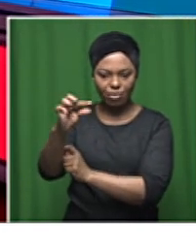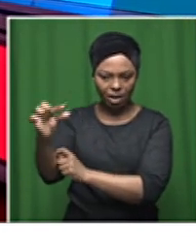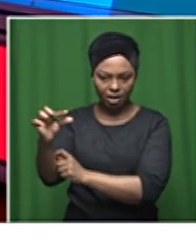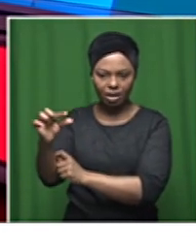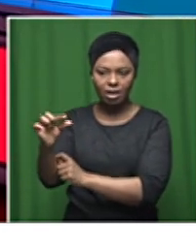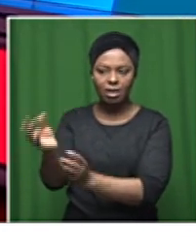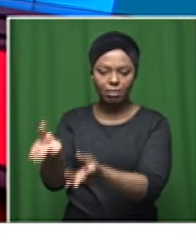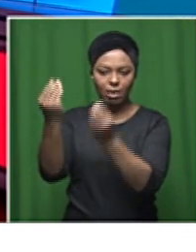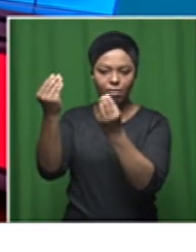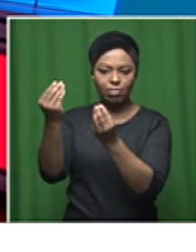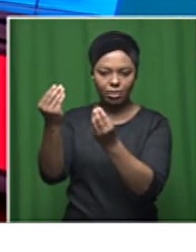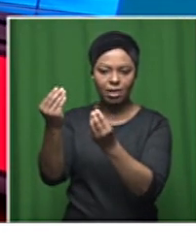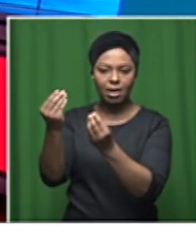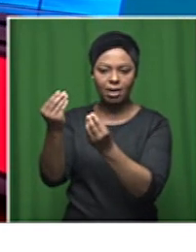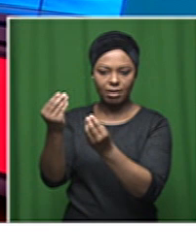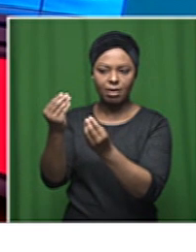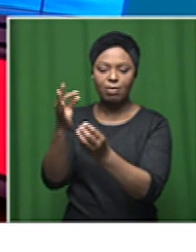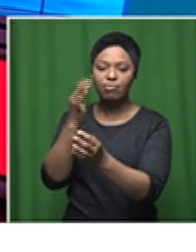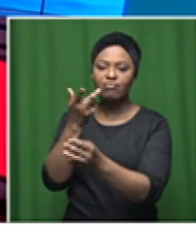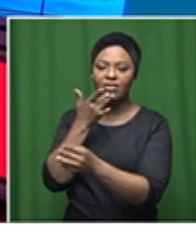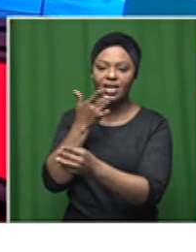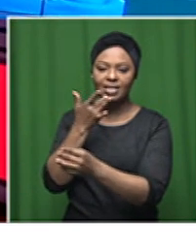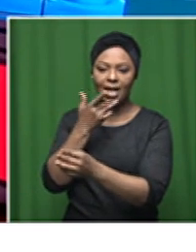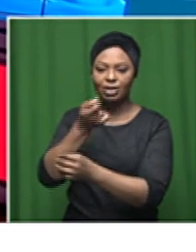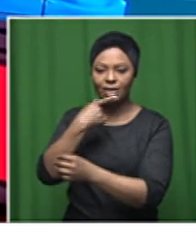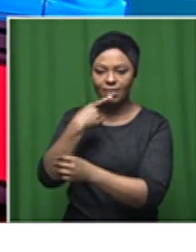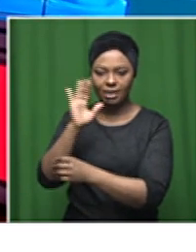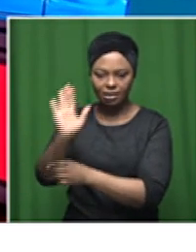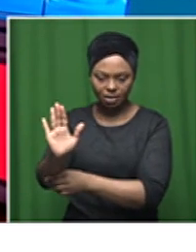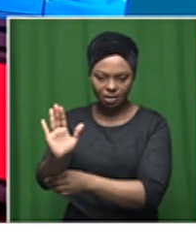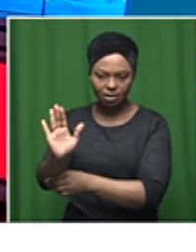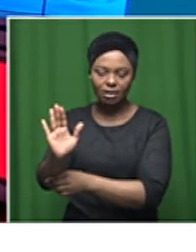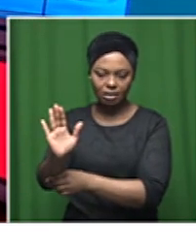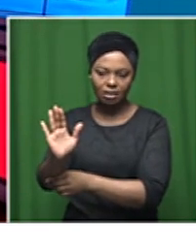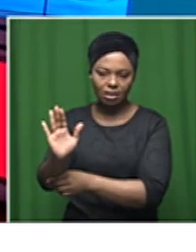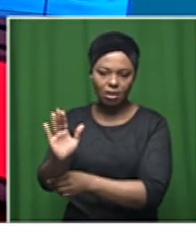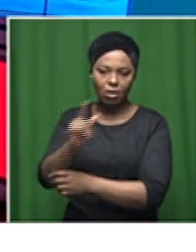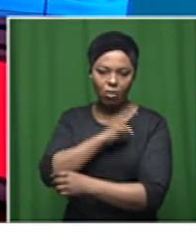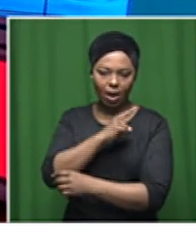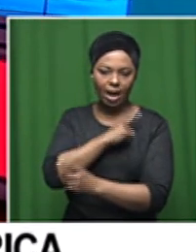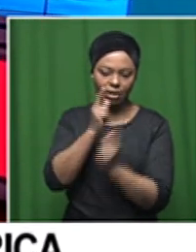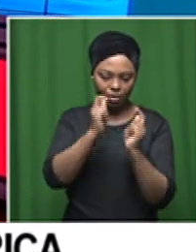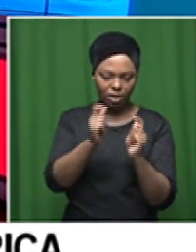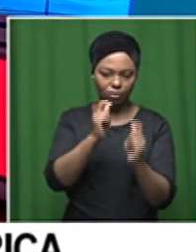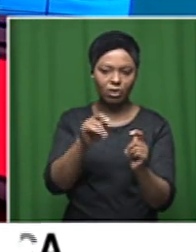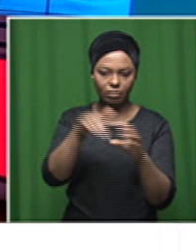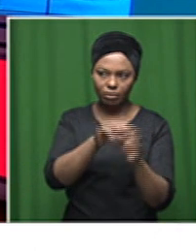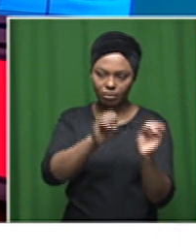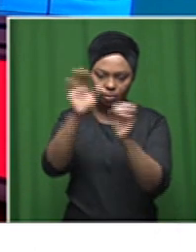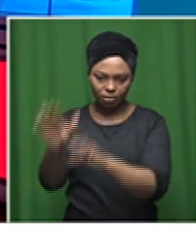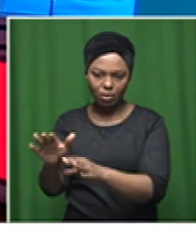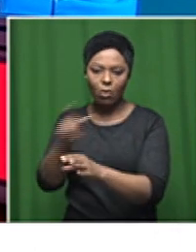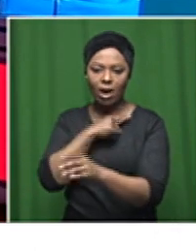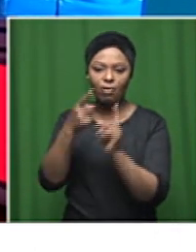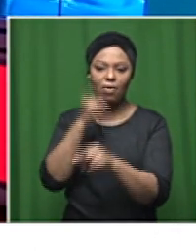preferential treatment there because the specialists are that side. But they also get help first because they come from a